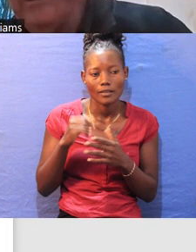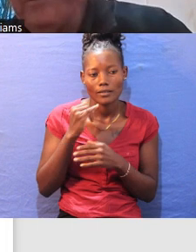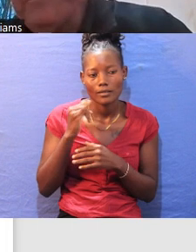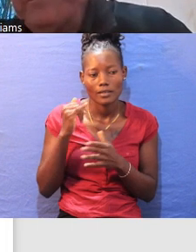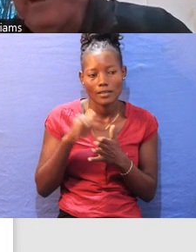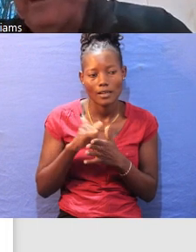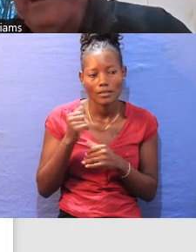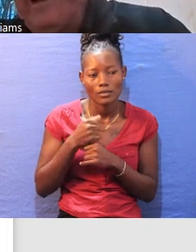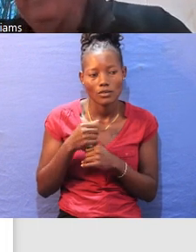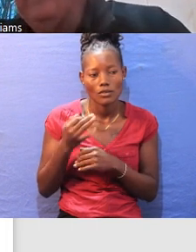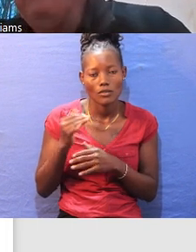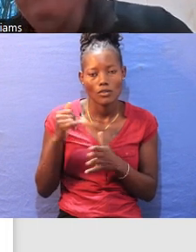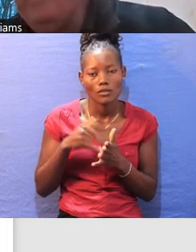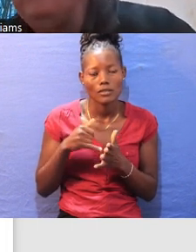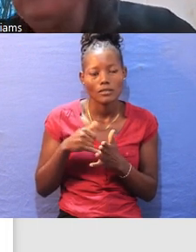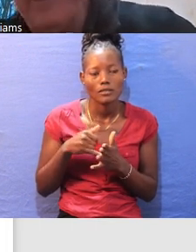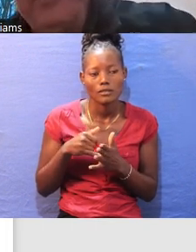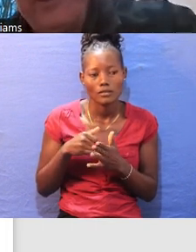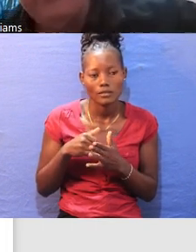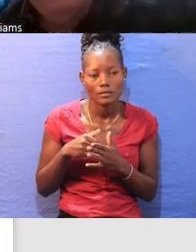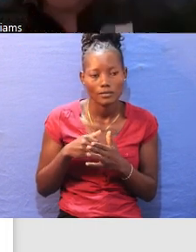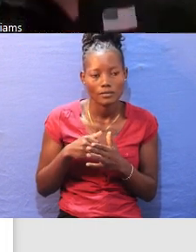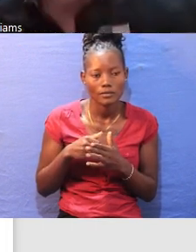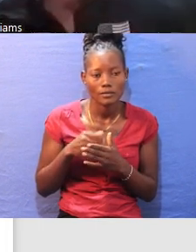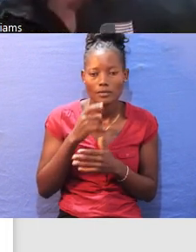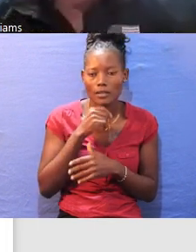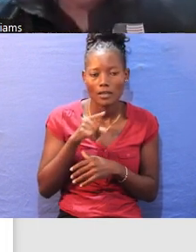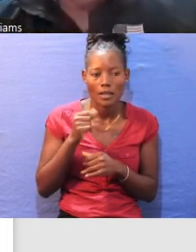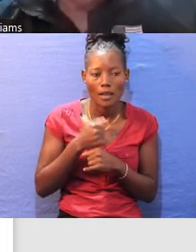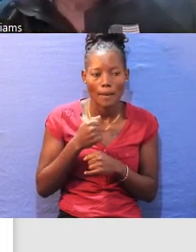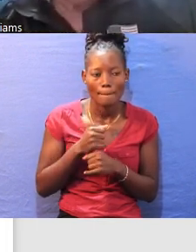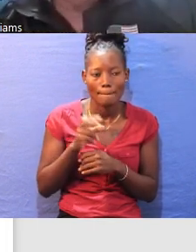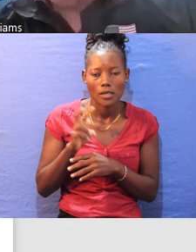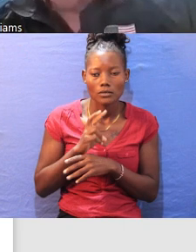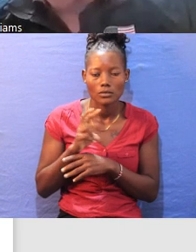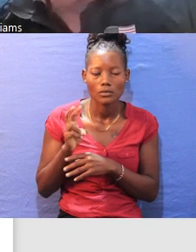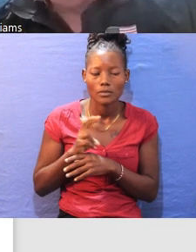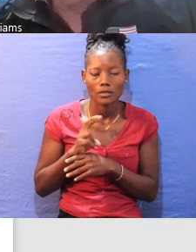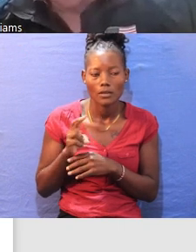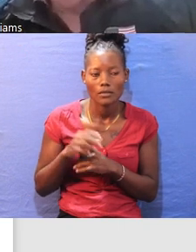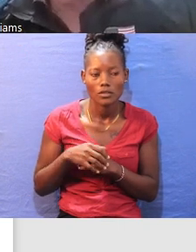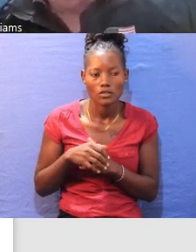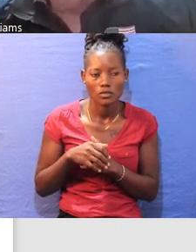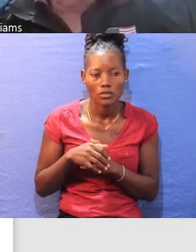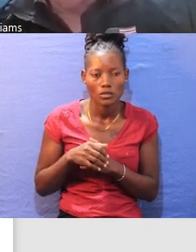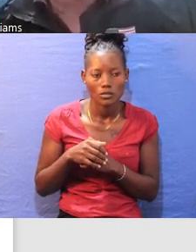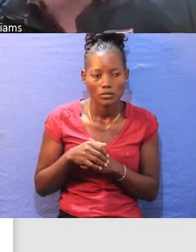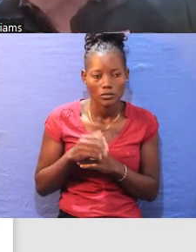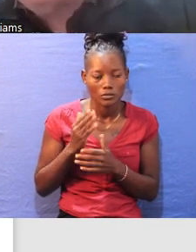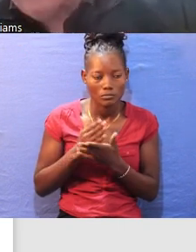me, And he made this observation, Kyle. By the way, he was very strong. He